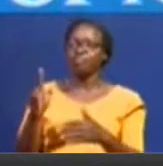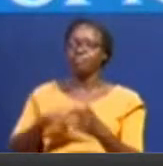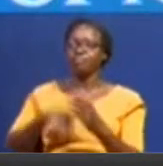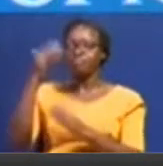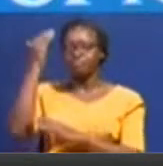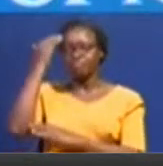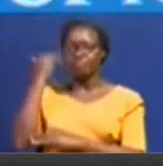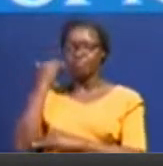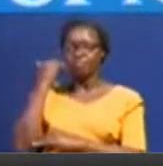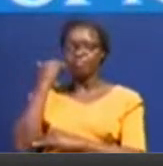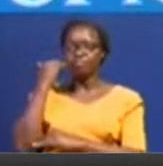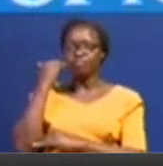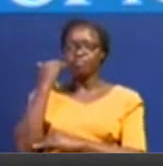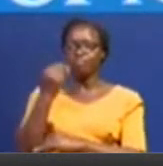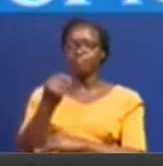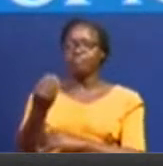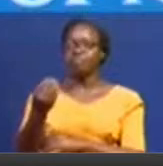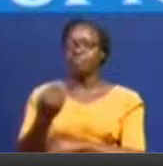court